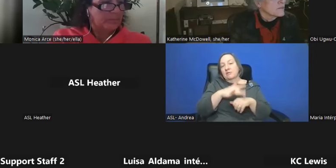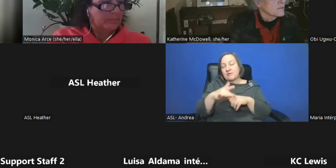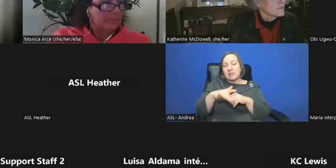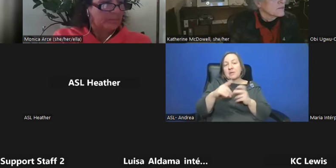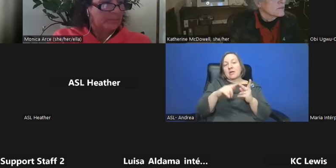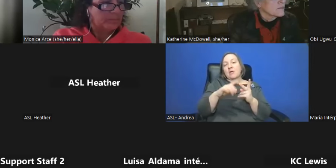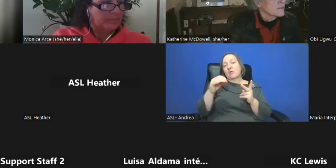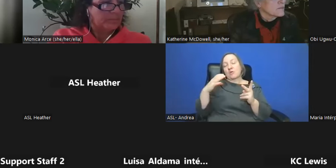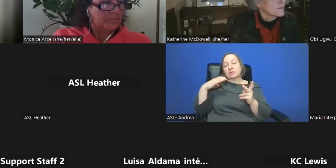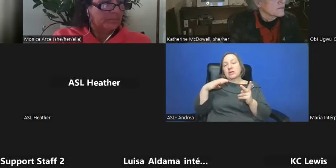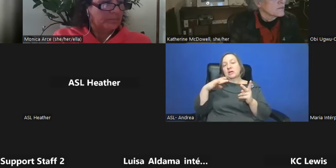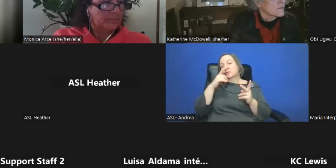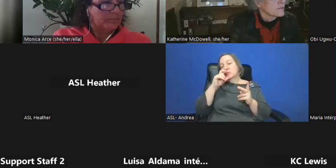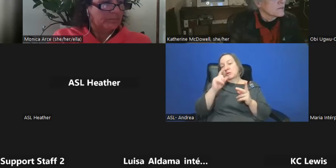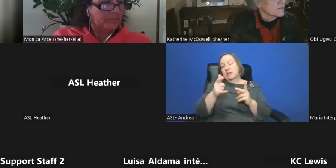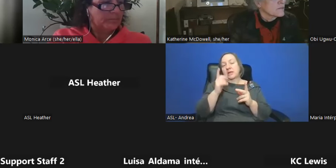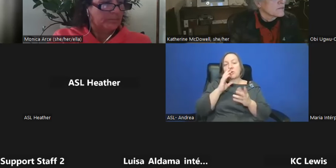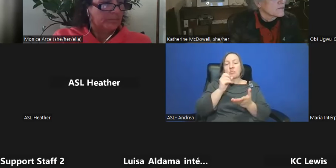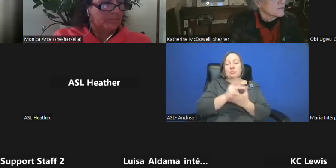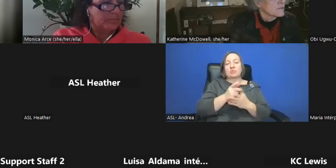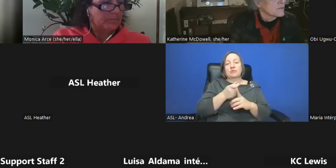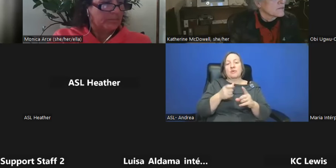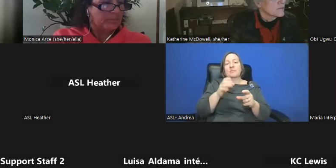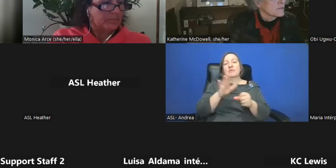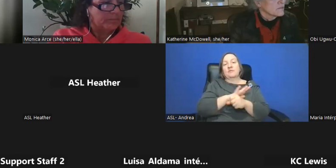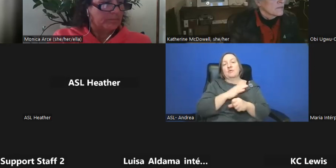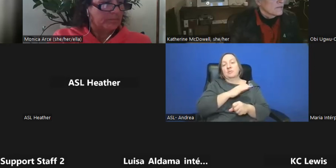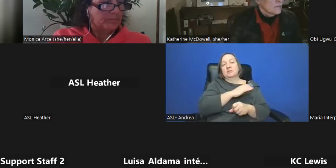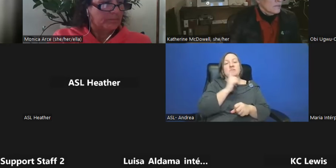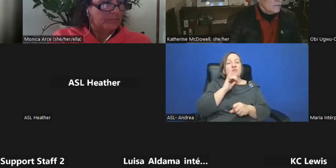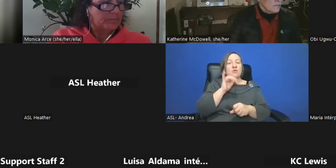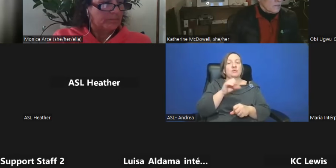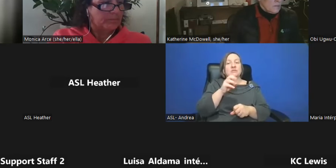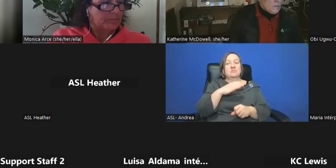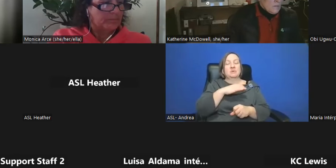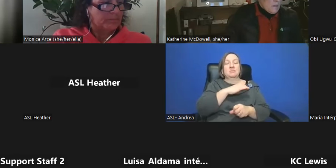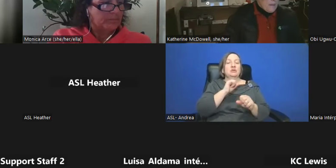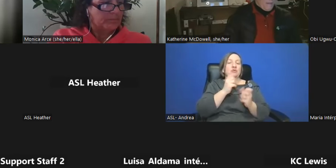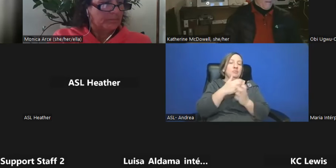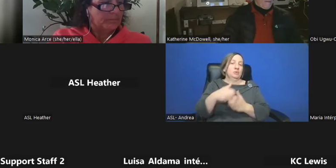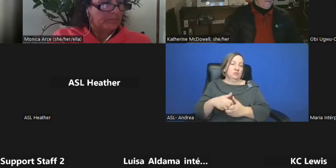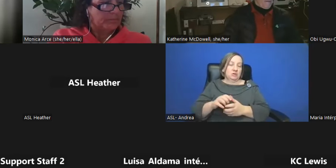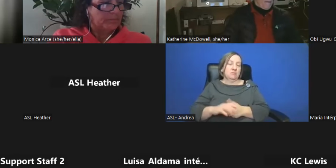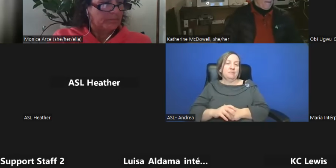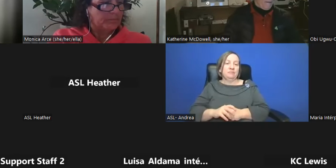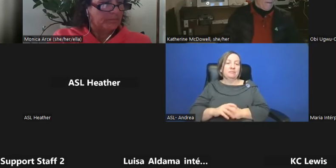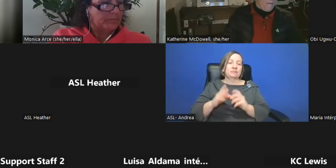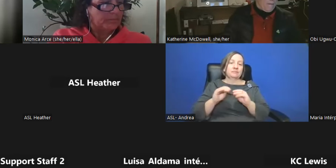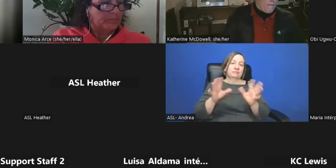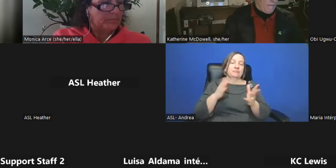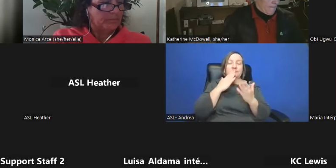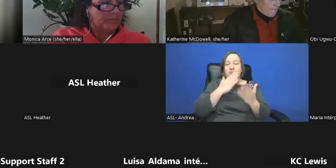with the co-chairs that are eventually still approved by the full commission for those subcommittees, could be worked out. Just to clarify, thank